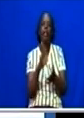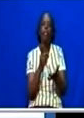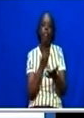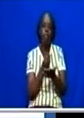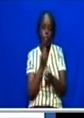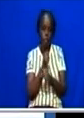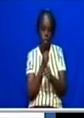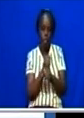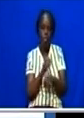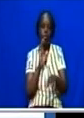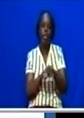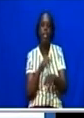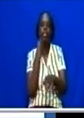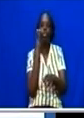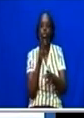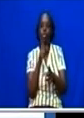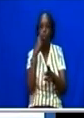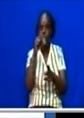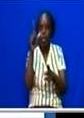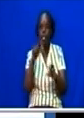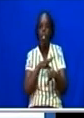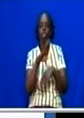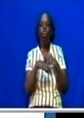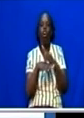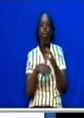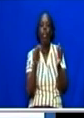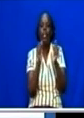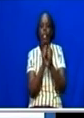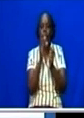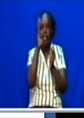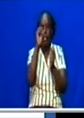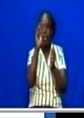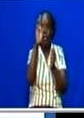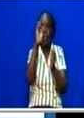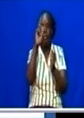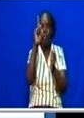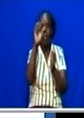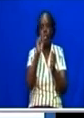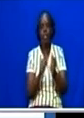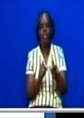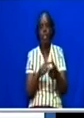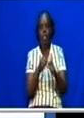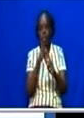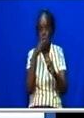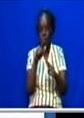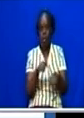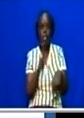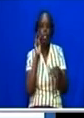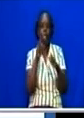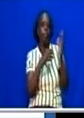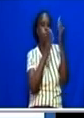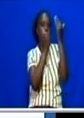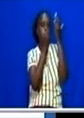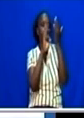then each will get 2 marks and a total of 10 marks. So we can now go and see what is our expected